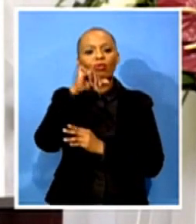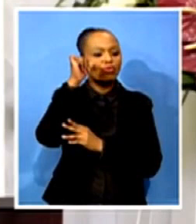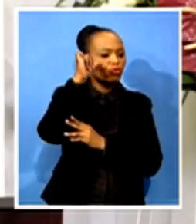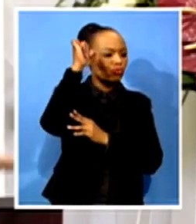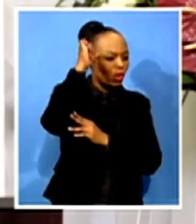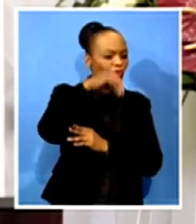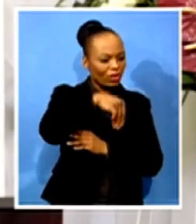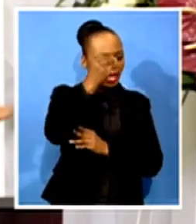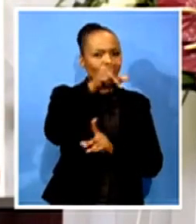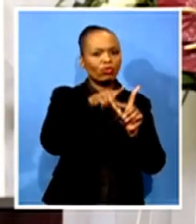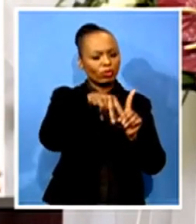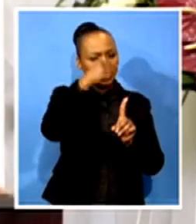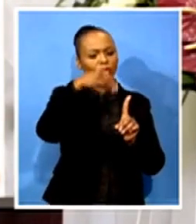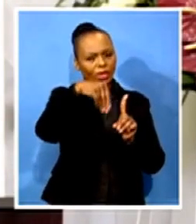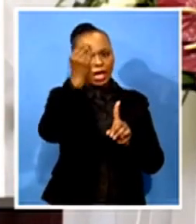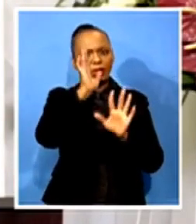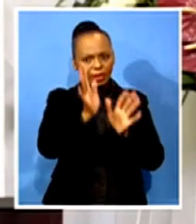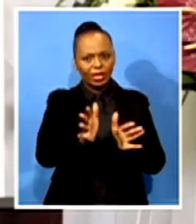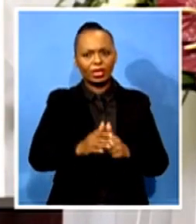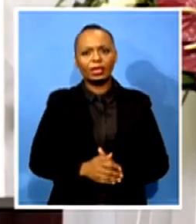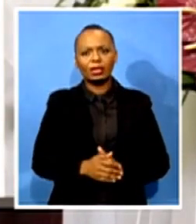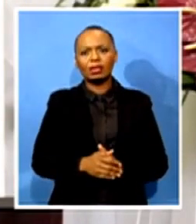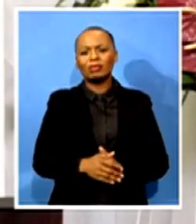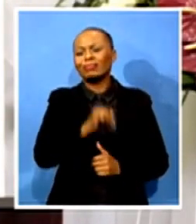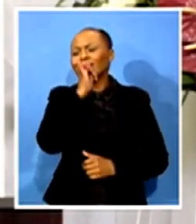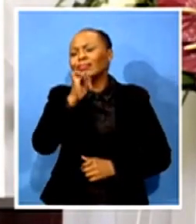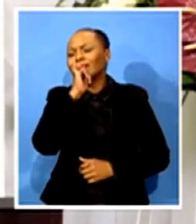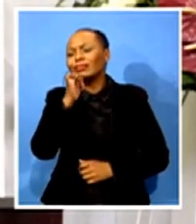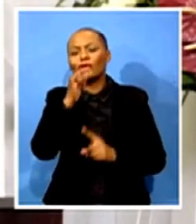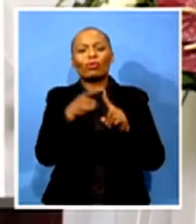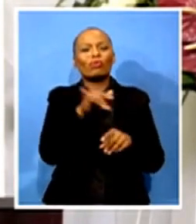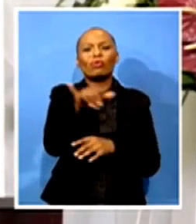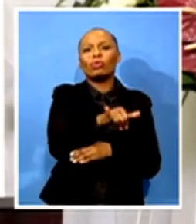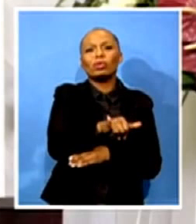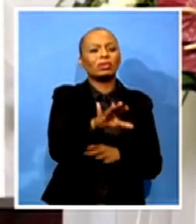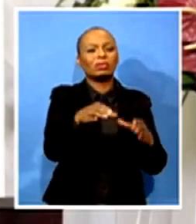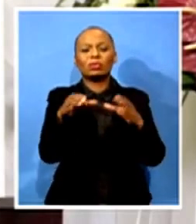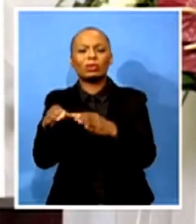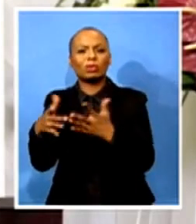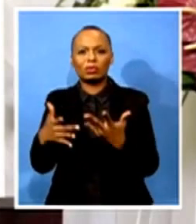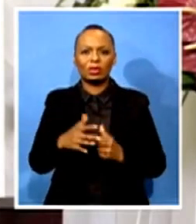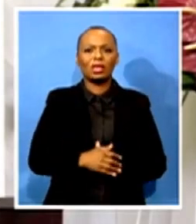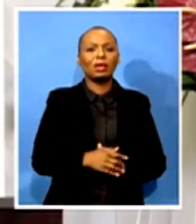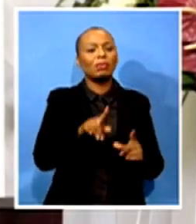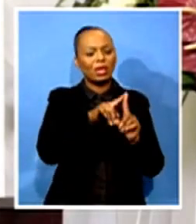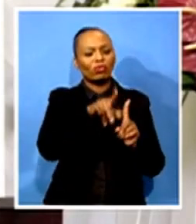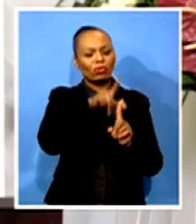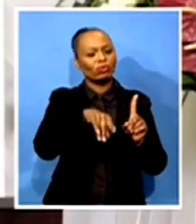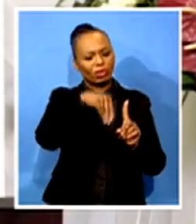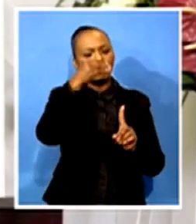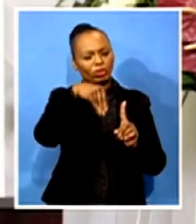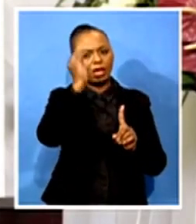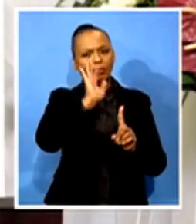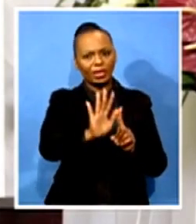over, noma ngabe weliphi iqembu. Or one person that I forget to mention who was there was